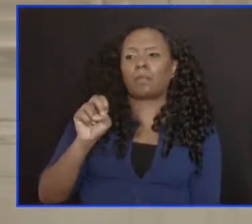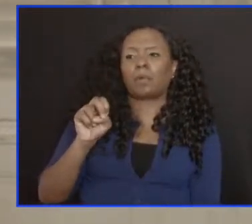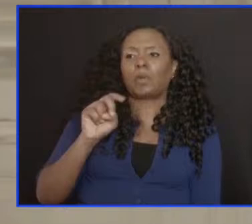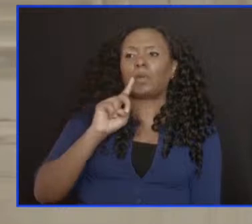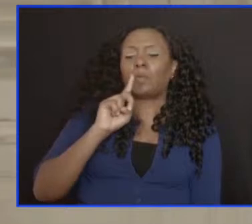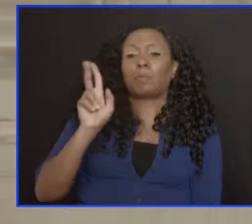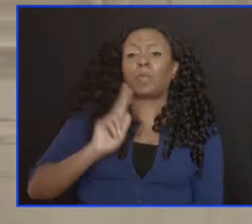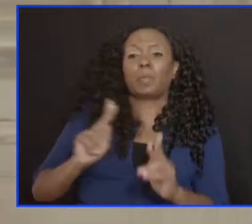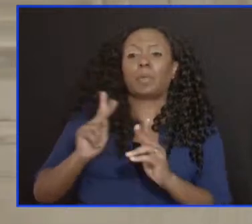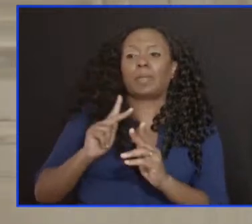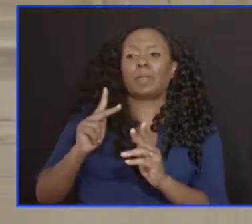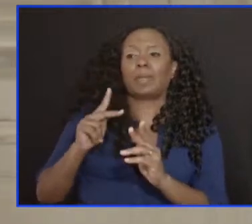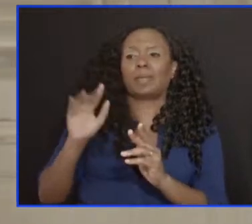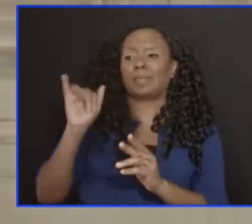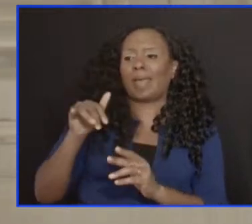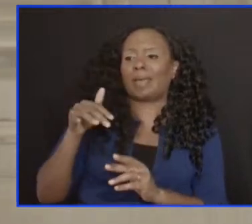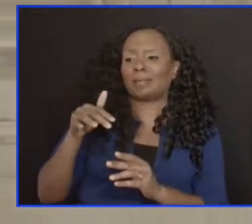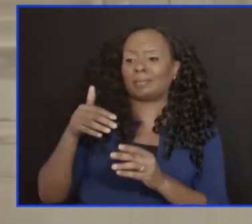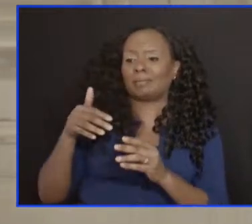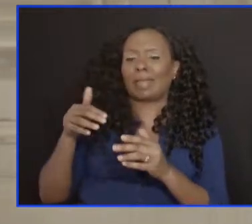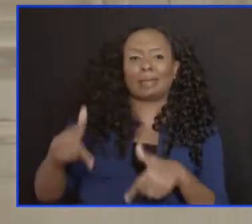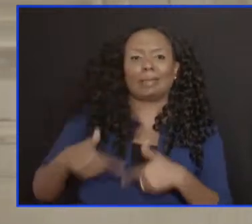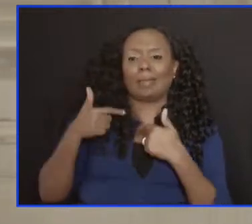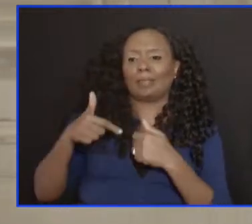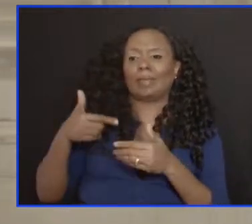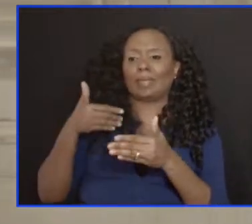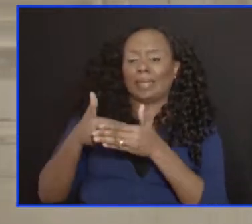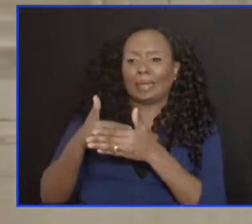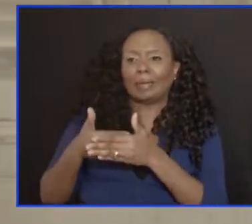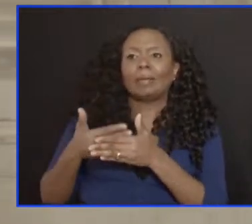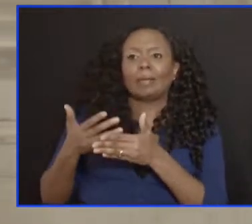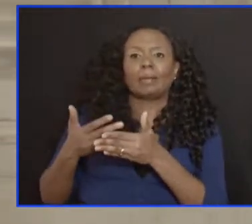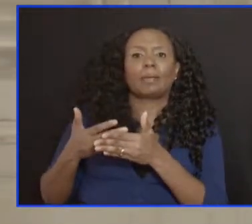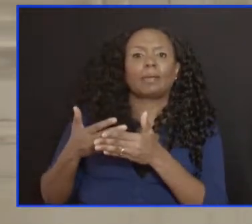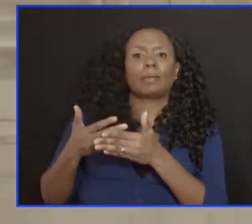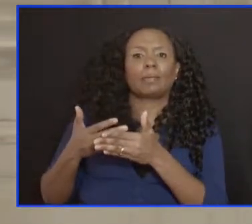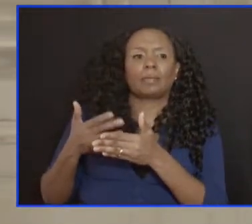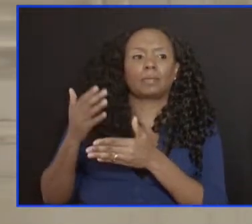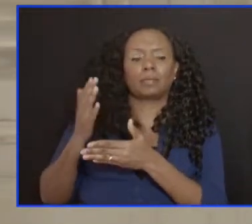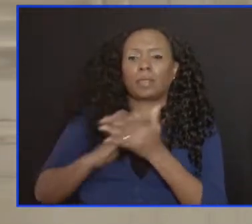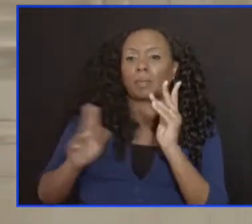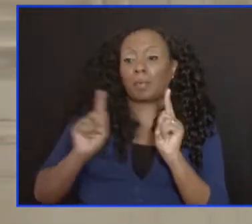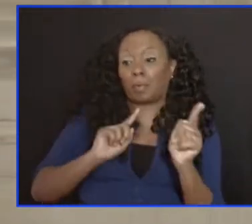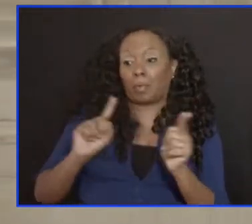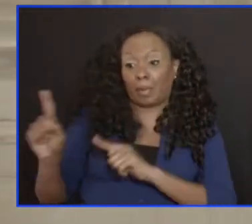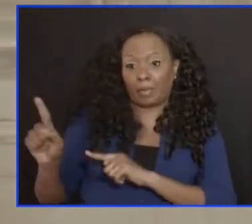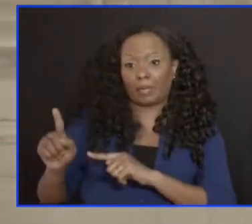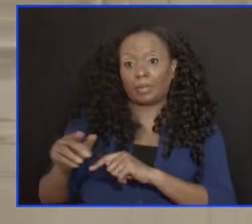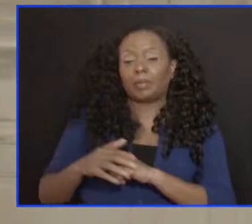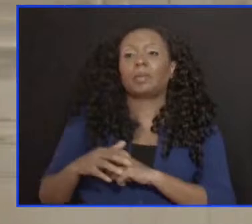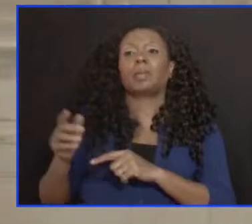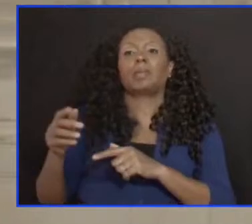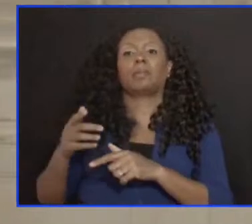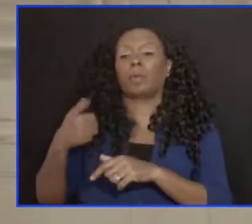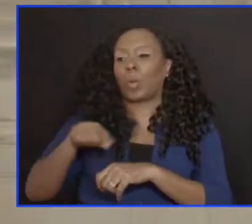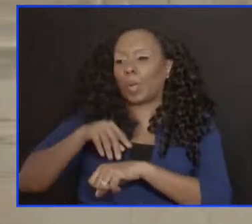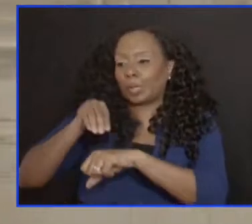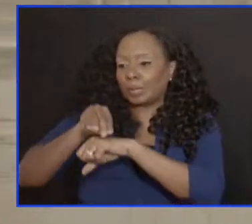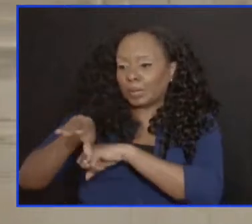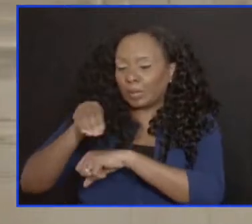itself actually come in and be assessed, and we kept it. A few of them were able to treat and discharge or